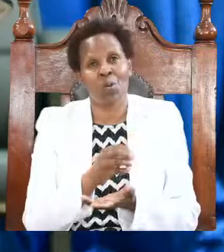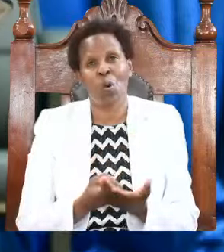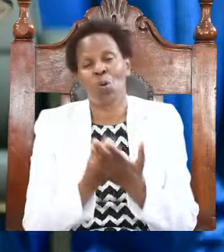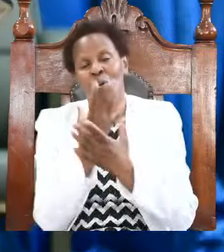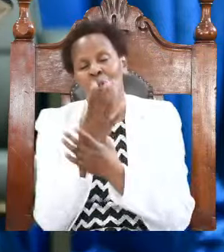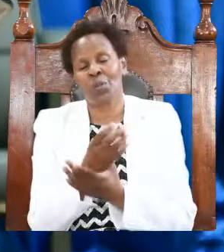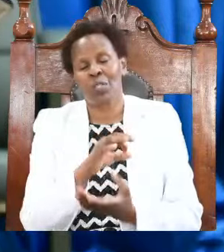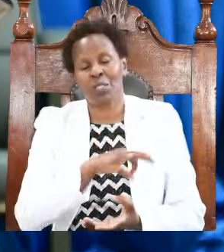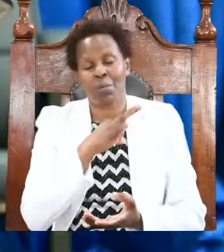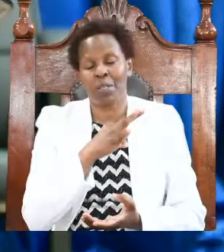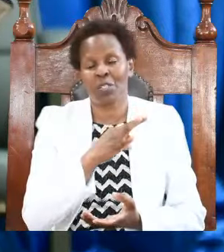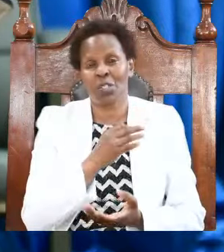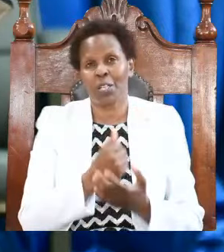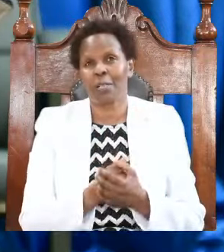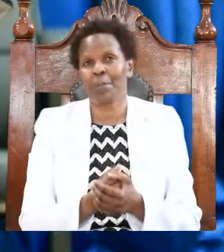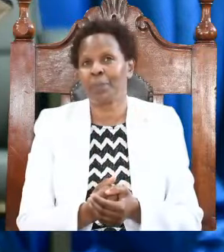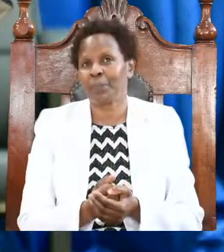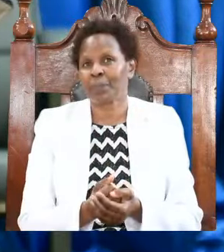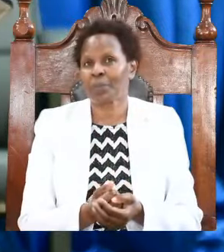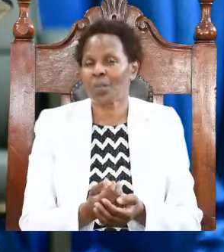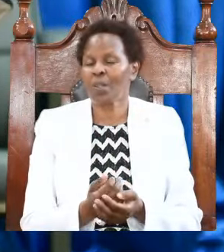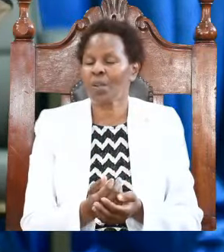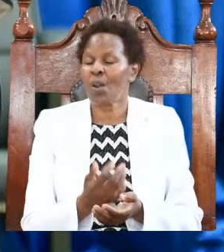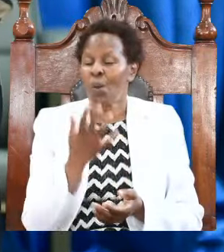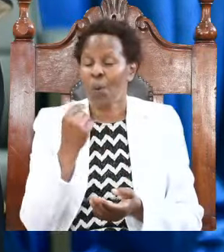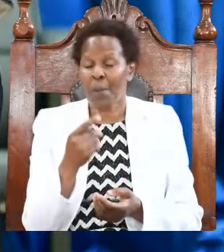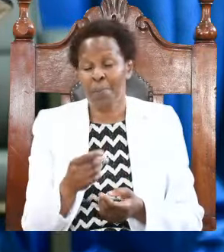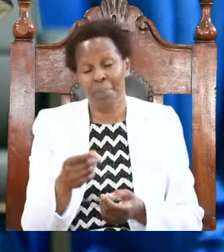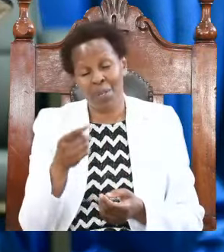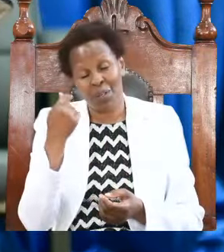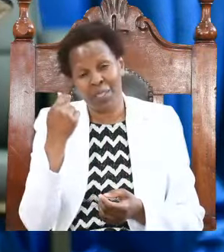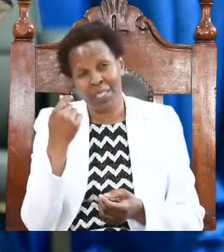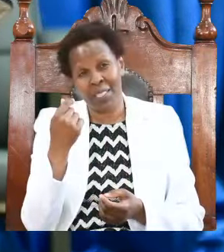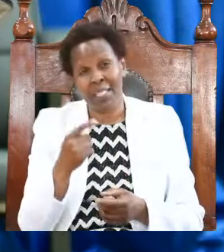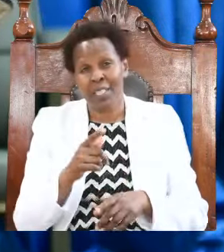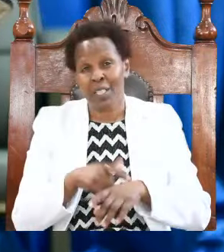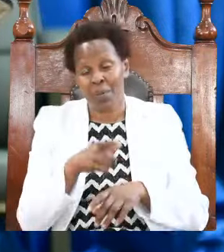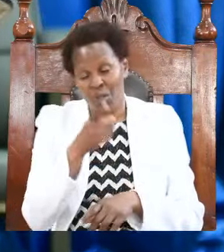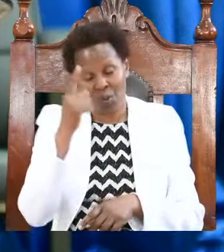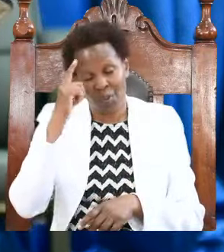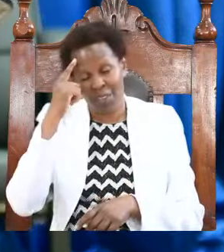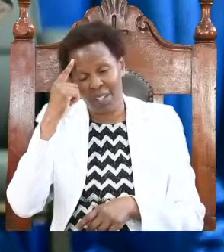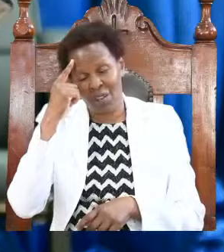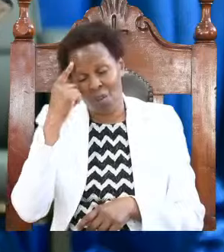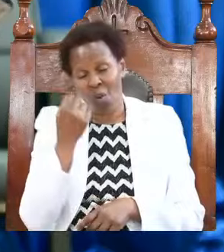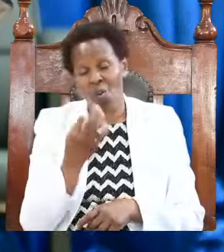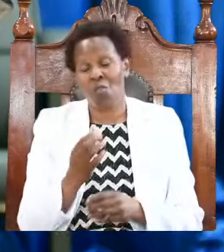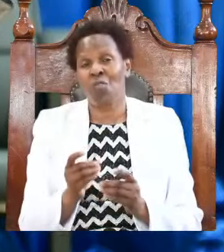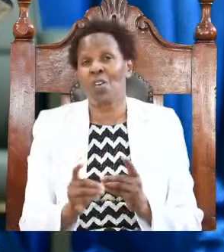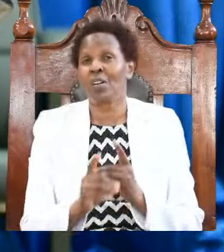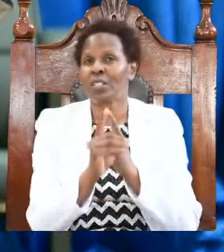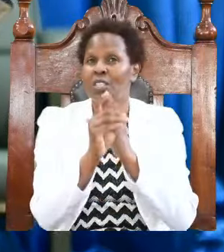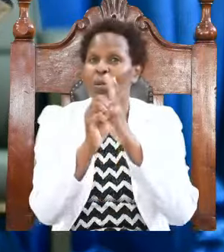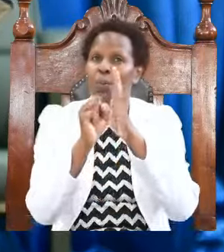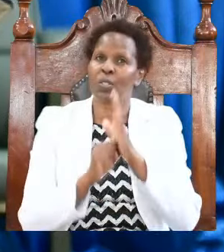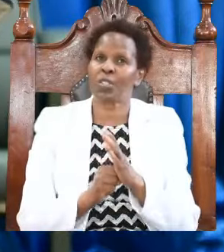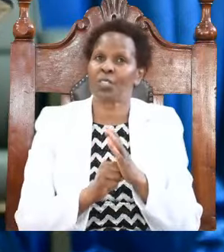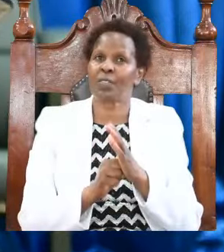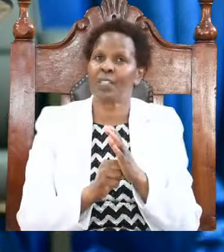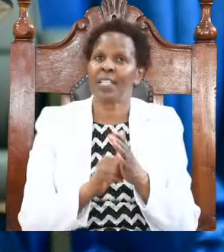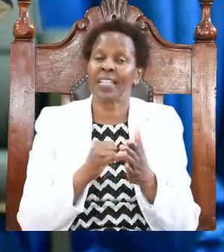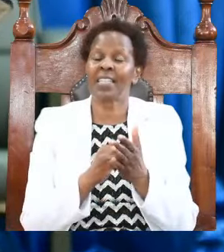be intentional. Why? Because when we also think about discipleship, discipleship